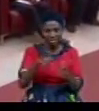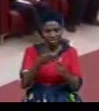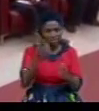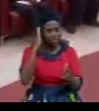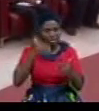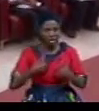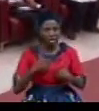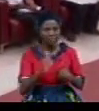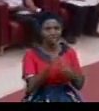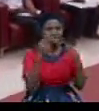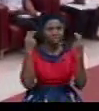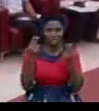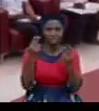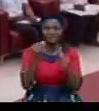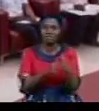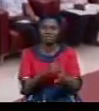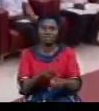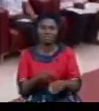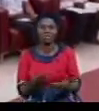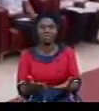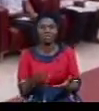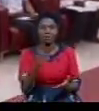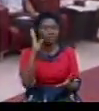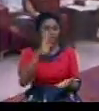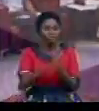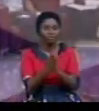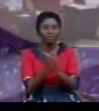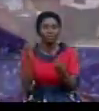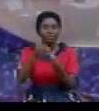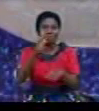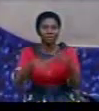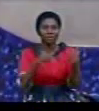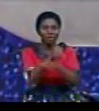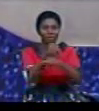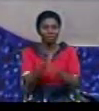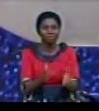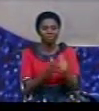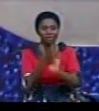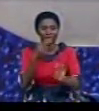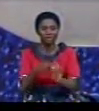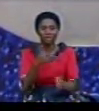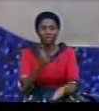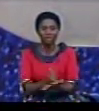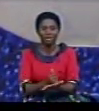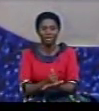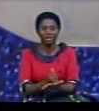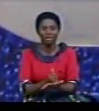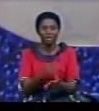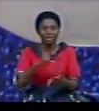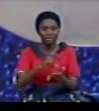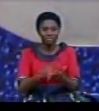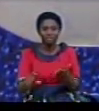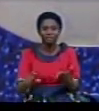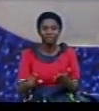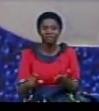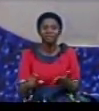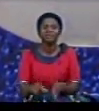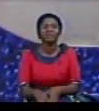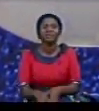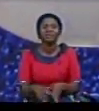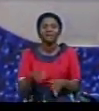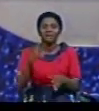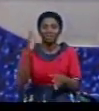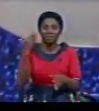Jesus name look at verse 15 there it was 15 you say and delivered them who through